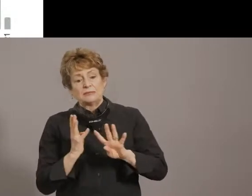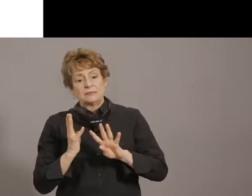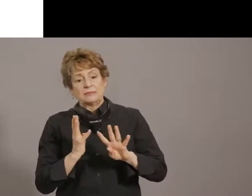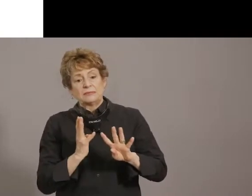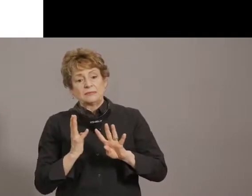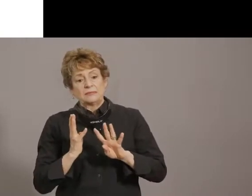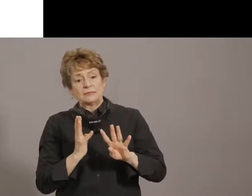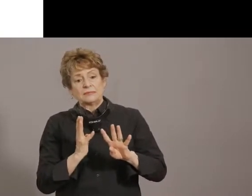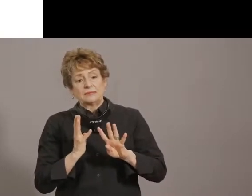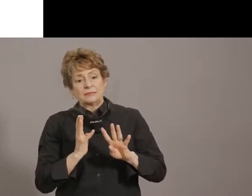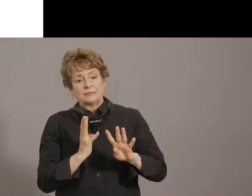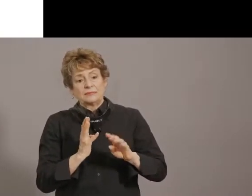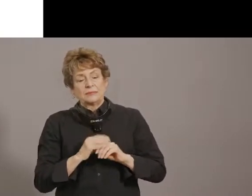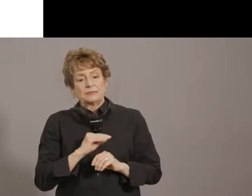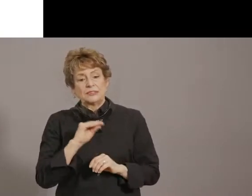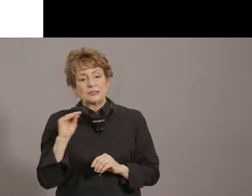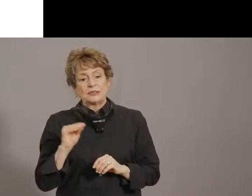positivity.